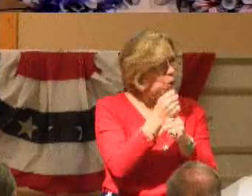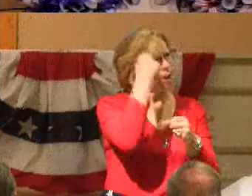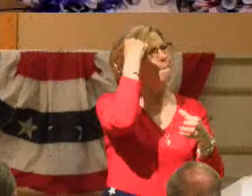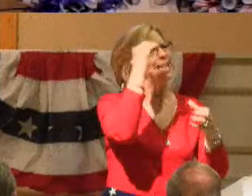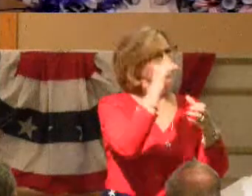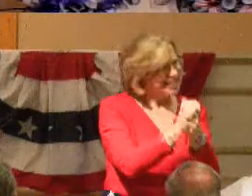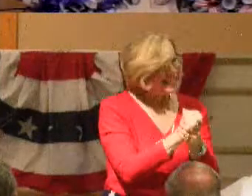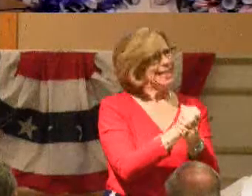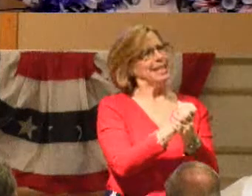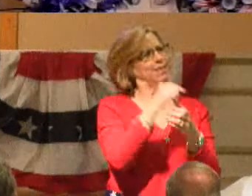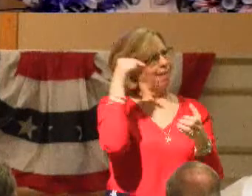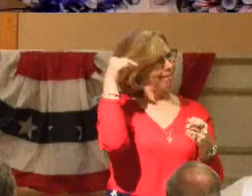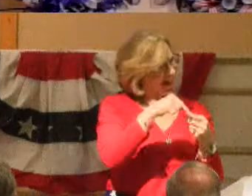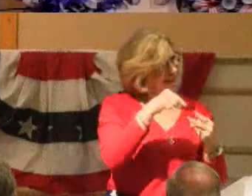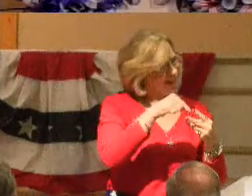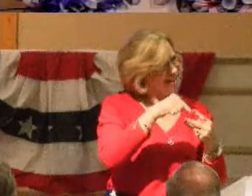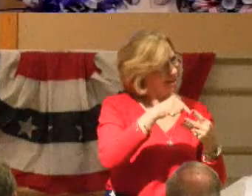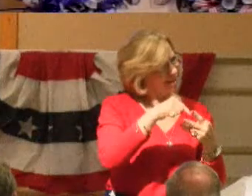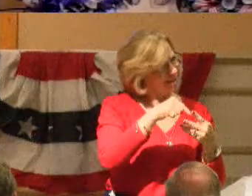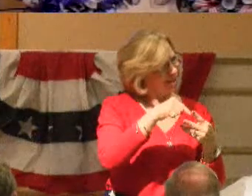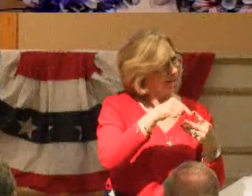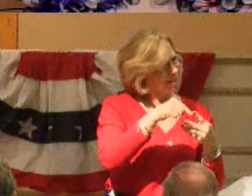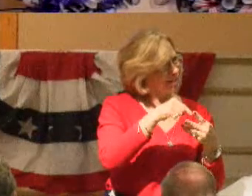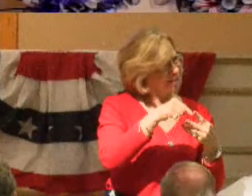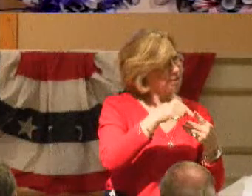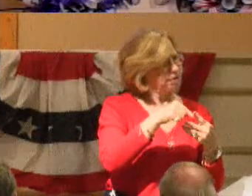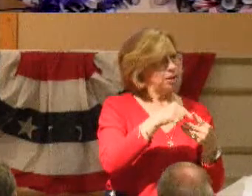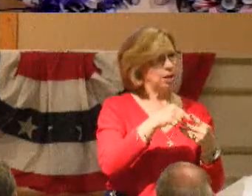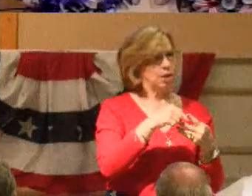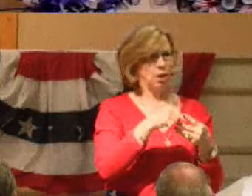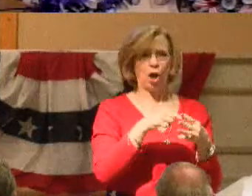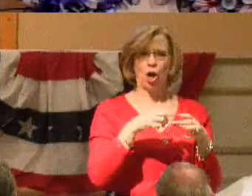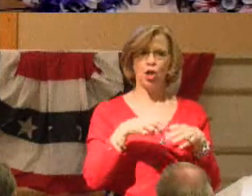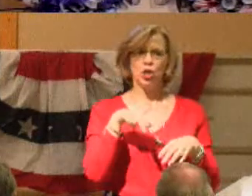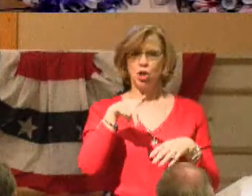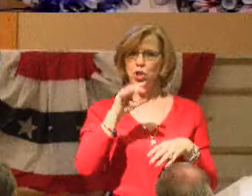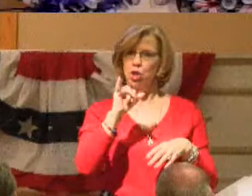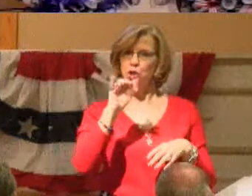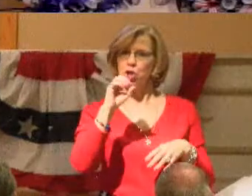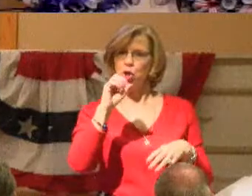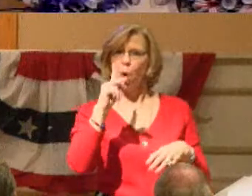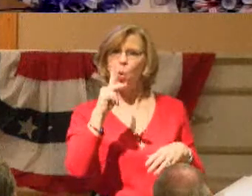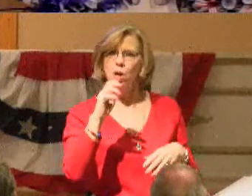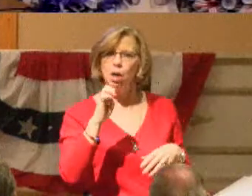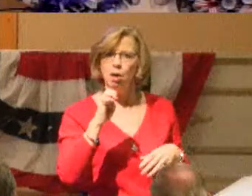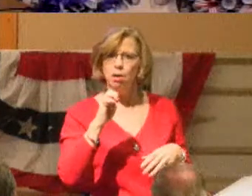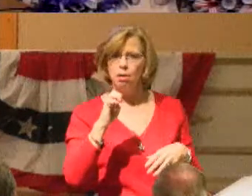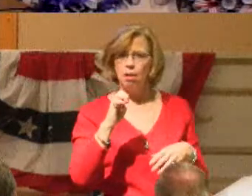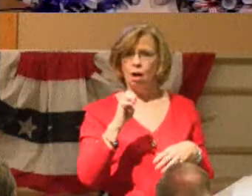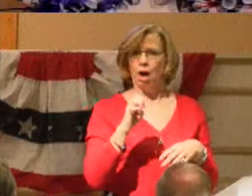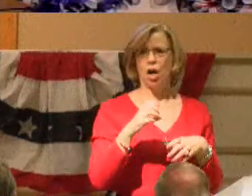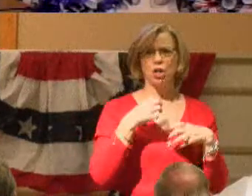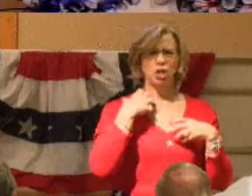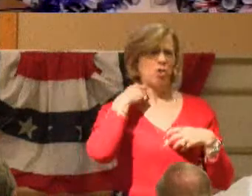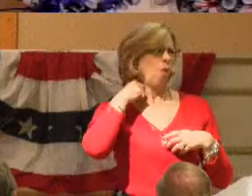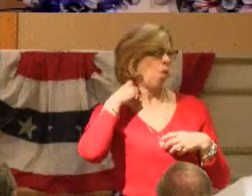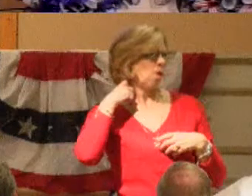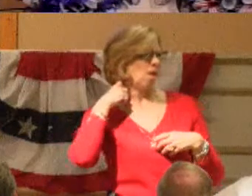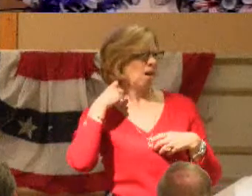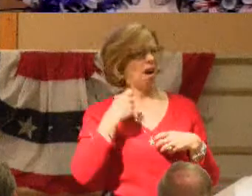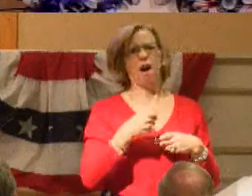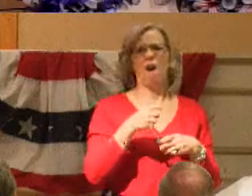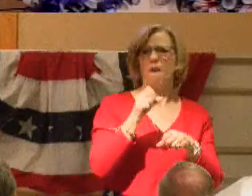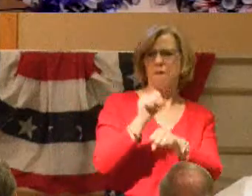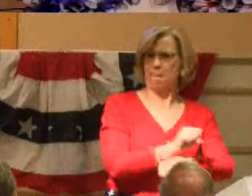way, verse 1 is what? It is a yoke of bondage. He says, do not be entangled again